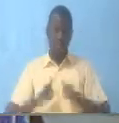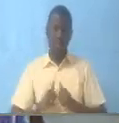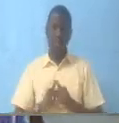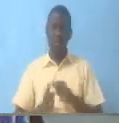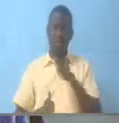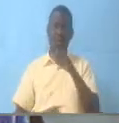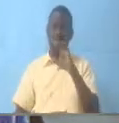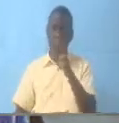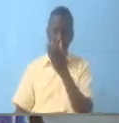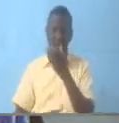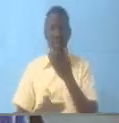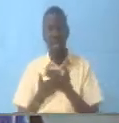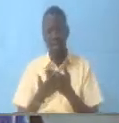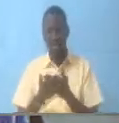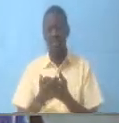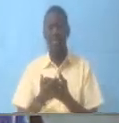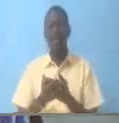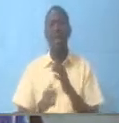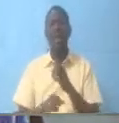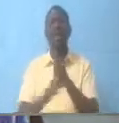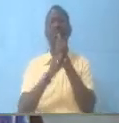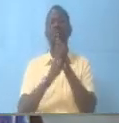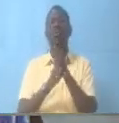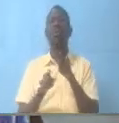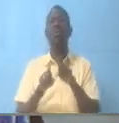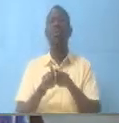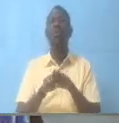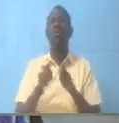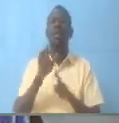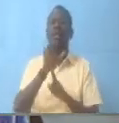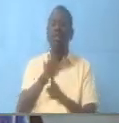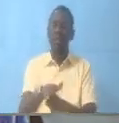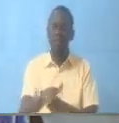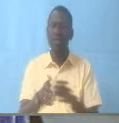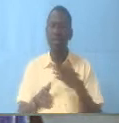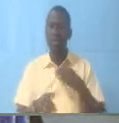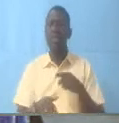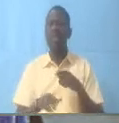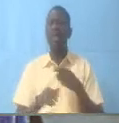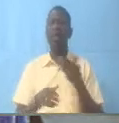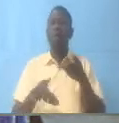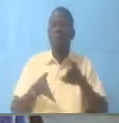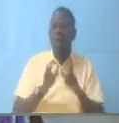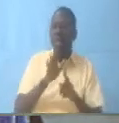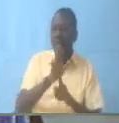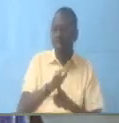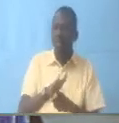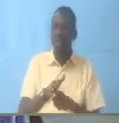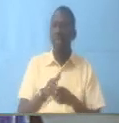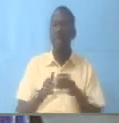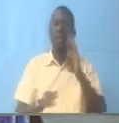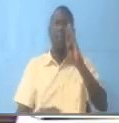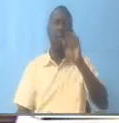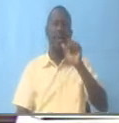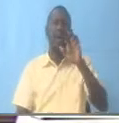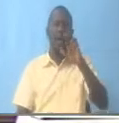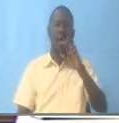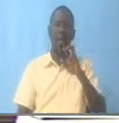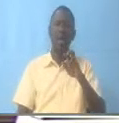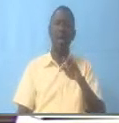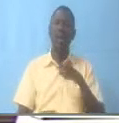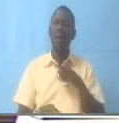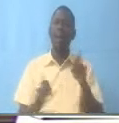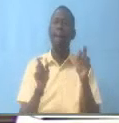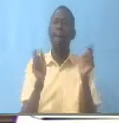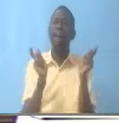Can you please help us with an example of an incident that happened and the bar had to meet with the executive to discuss